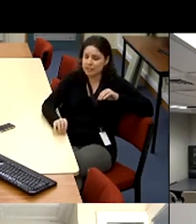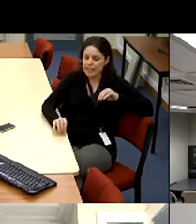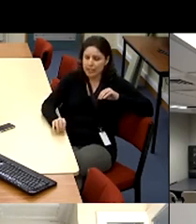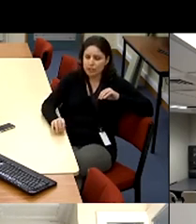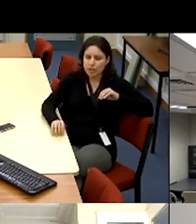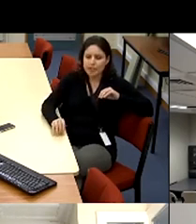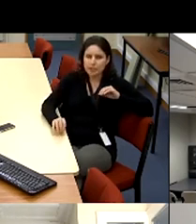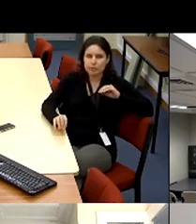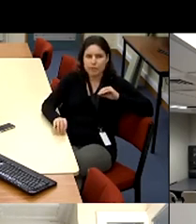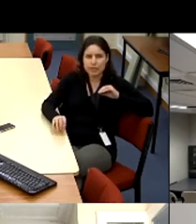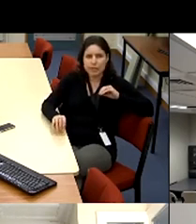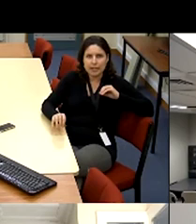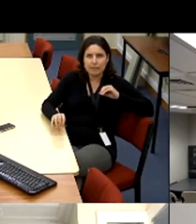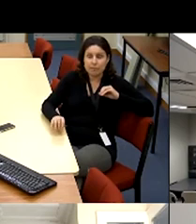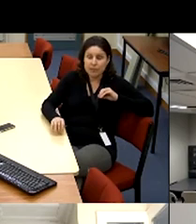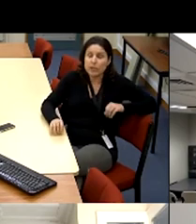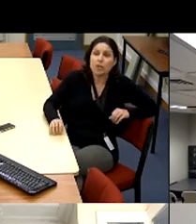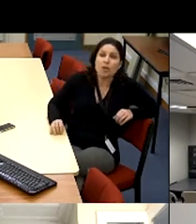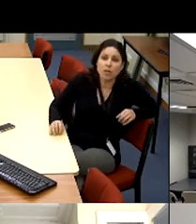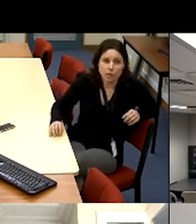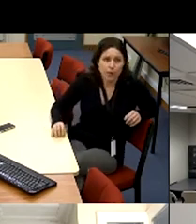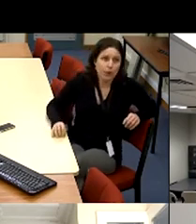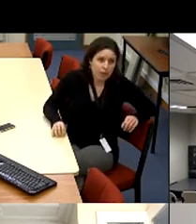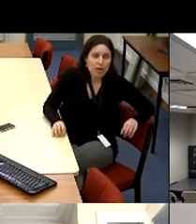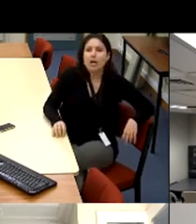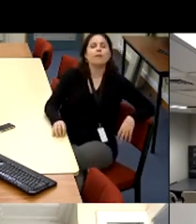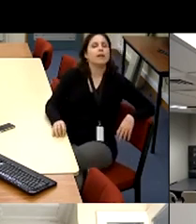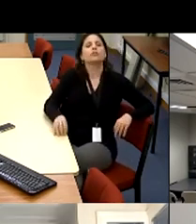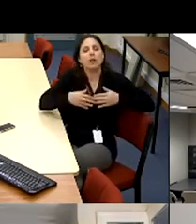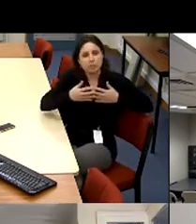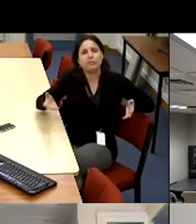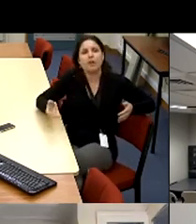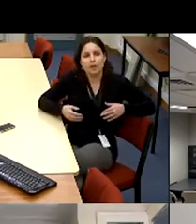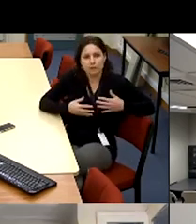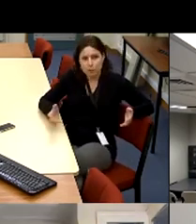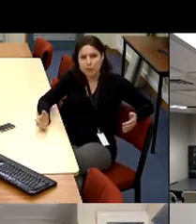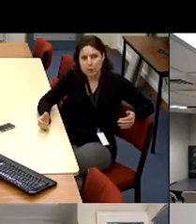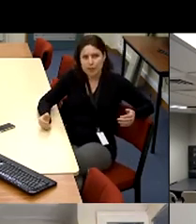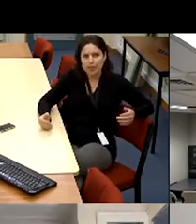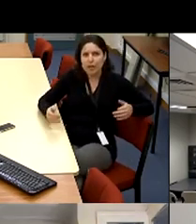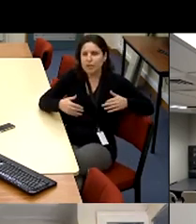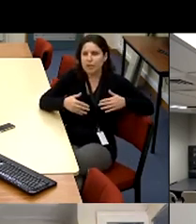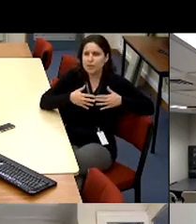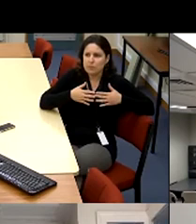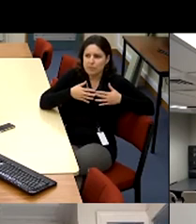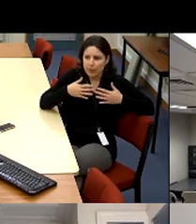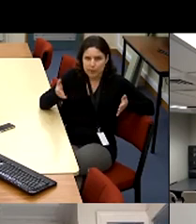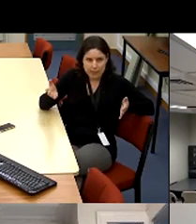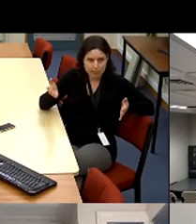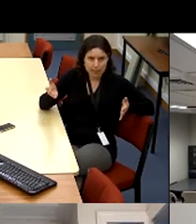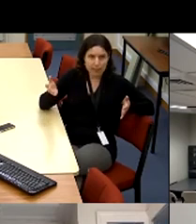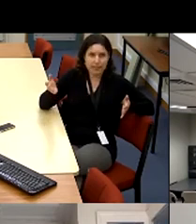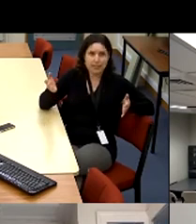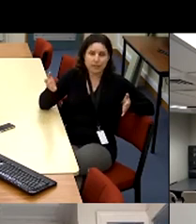have actually tried to really, they've been doing a lot of work around trying to provide that full story. I know the Dominion